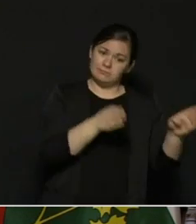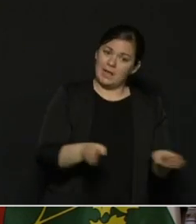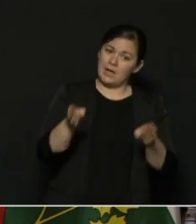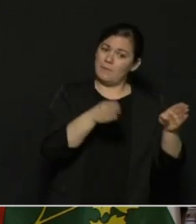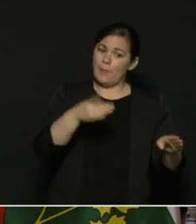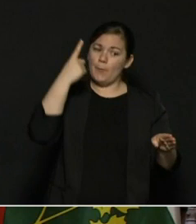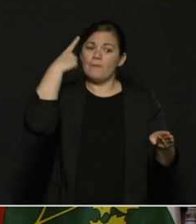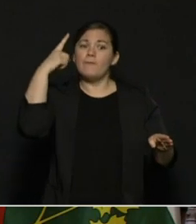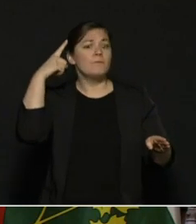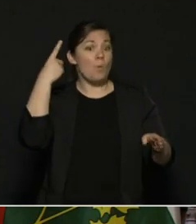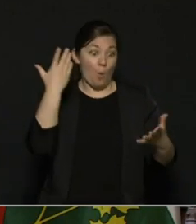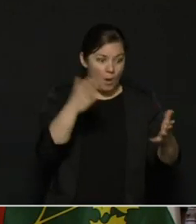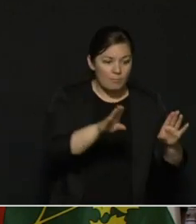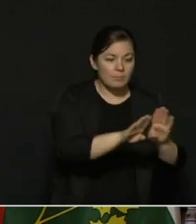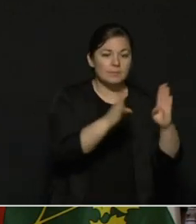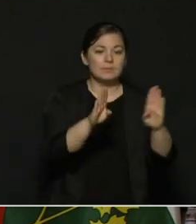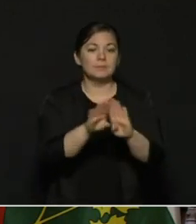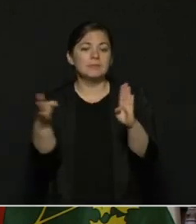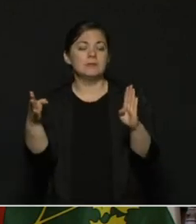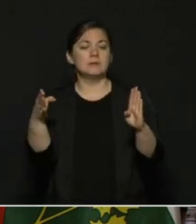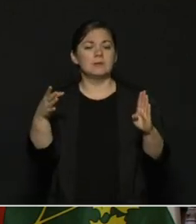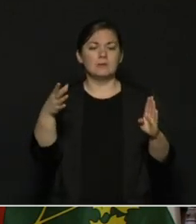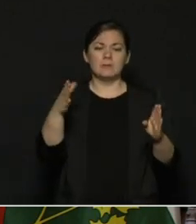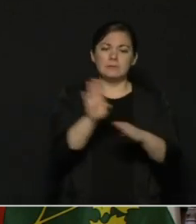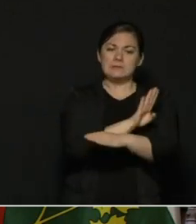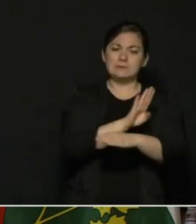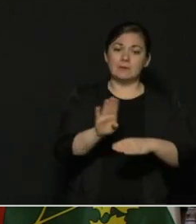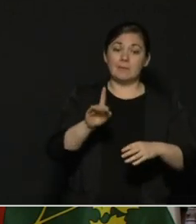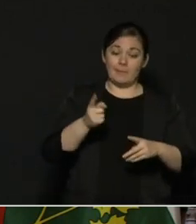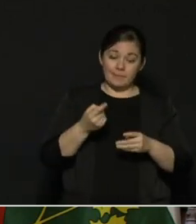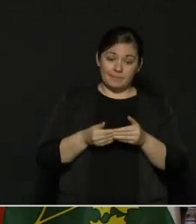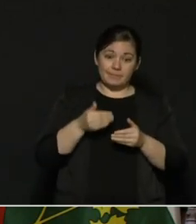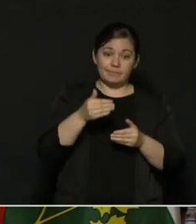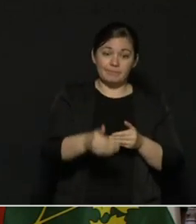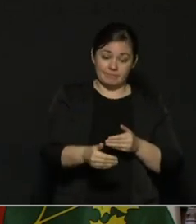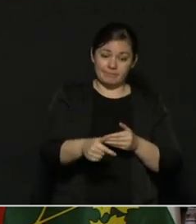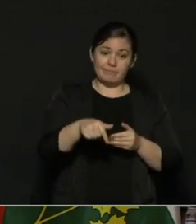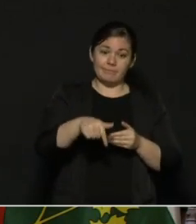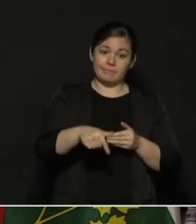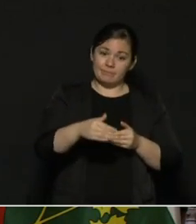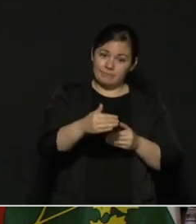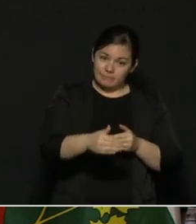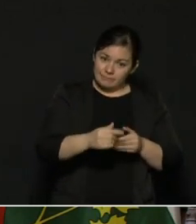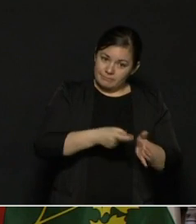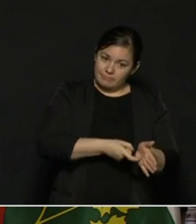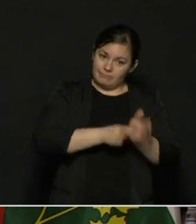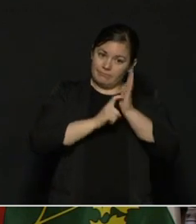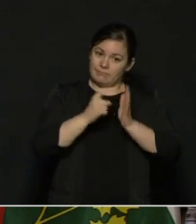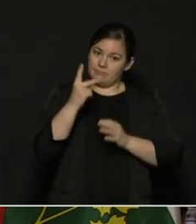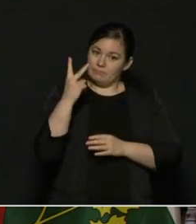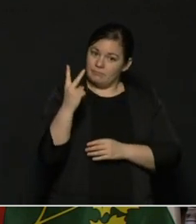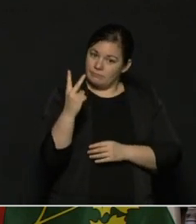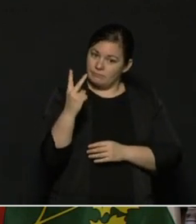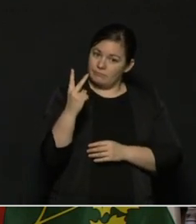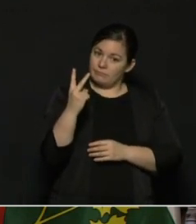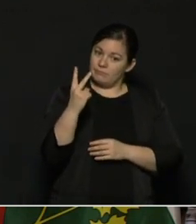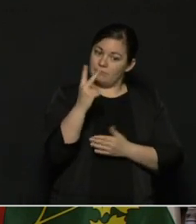1 would require at least 2 weeks of a decreasing amount of new COVID-19